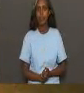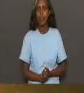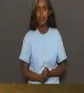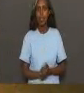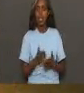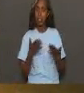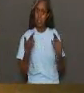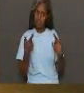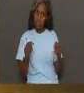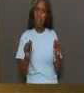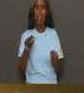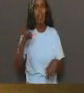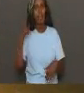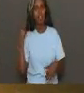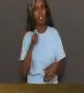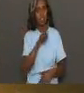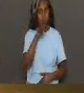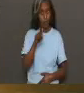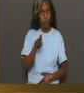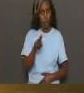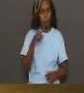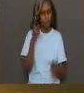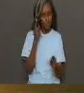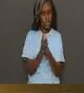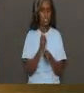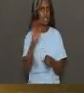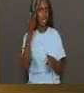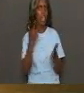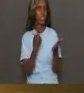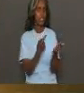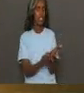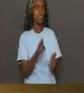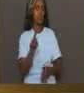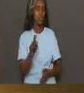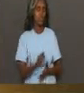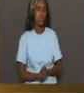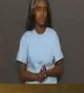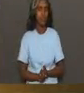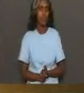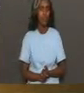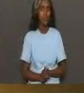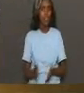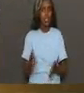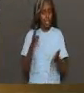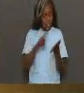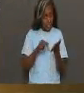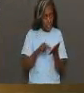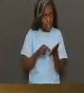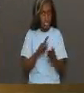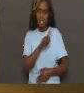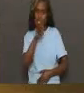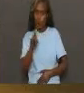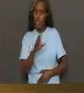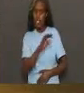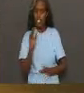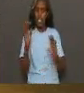Let us try another problem just like this one. Read the question